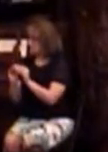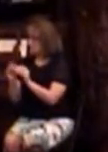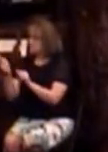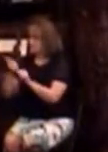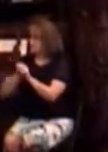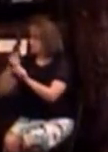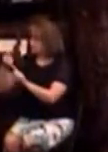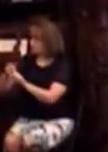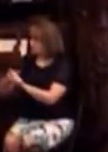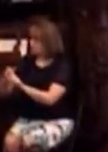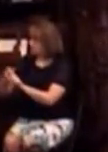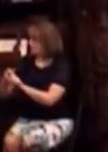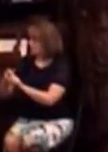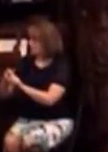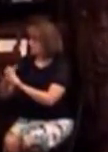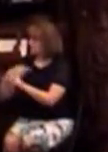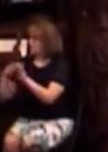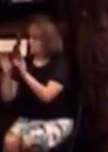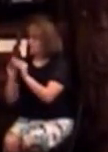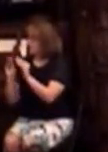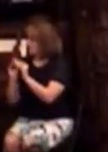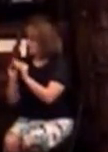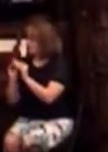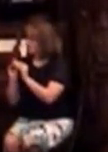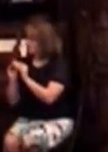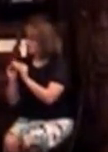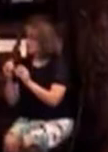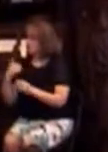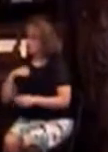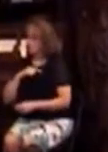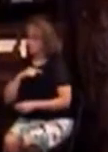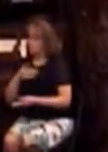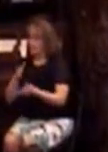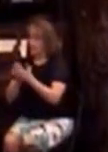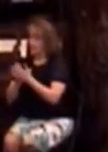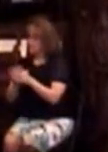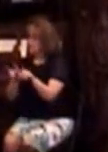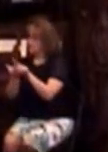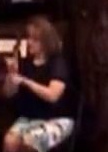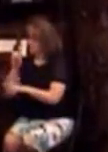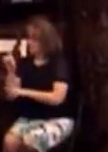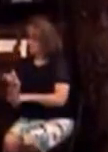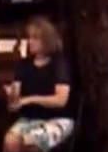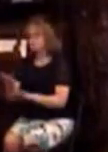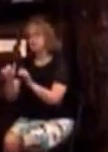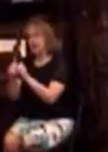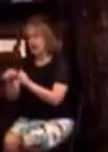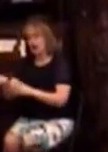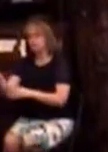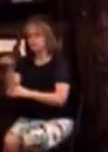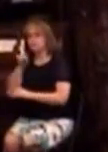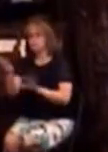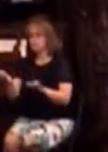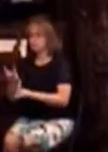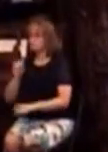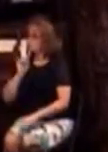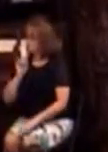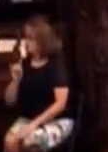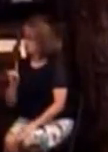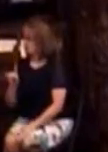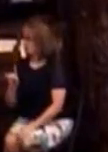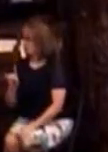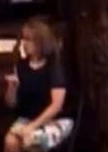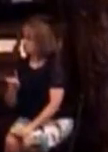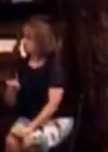same question. How are you doing really? We go around the table. How are you doing really? Not just how